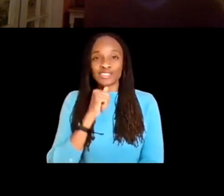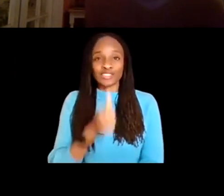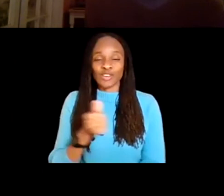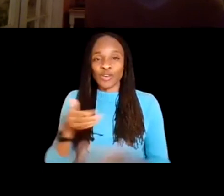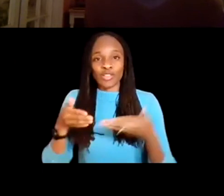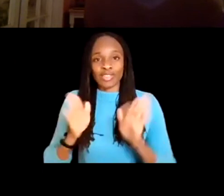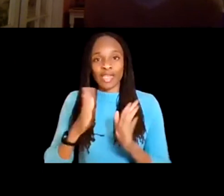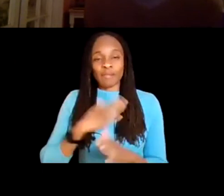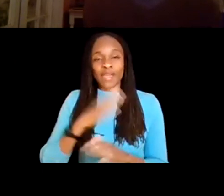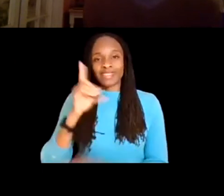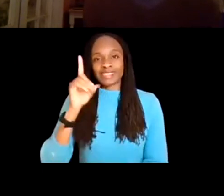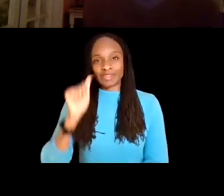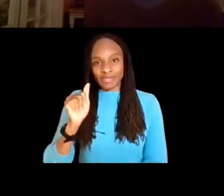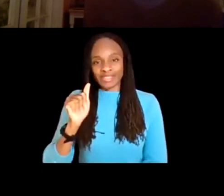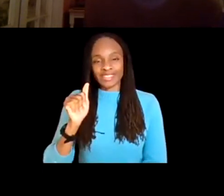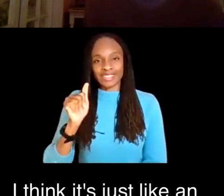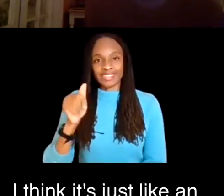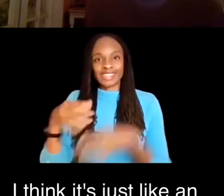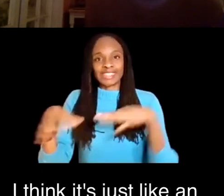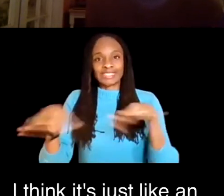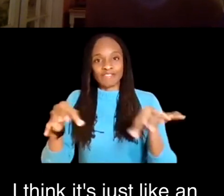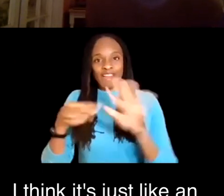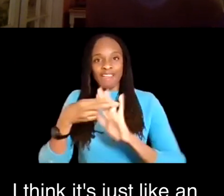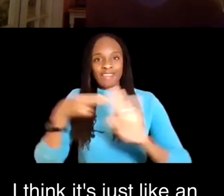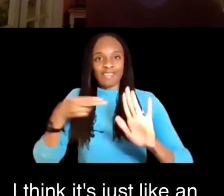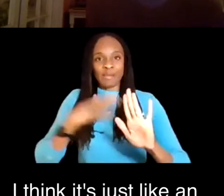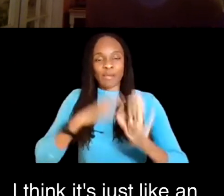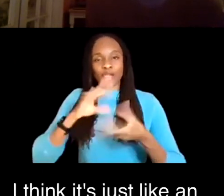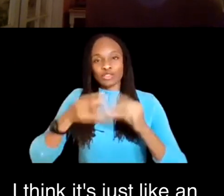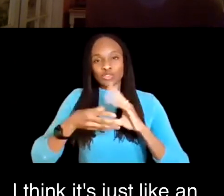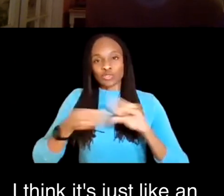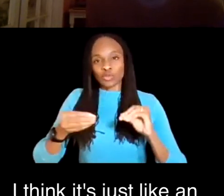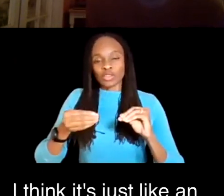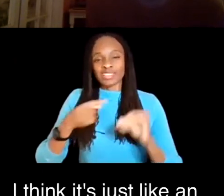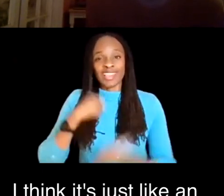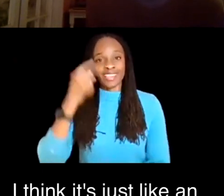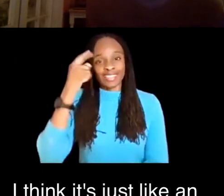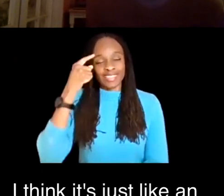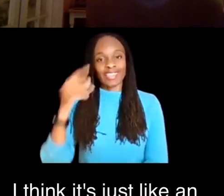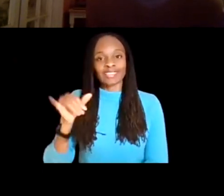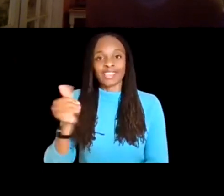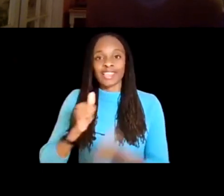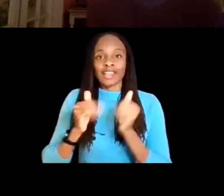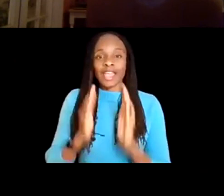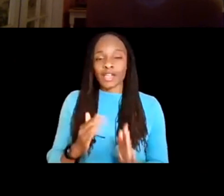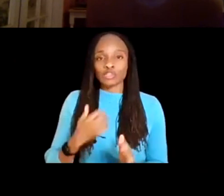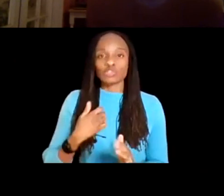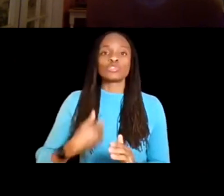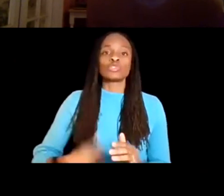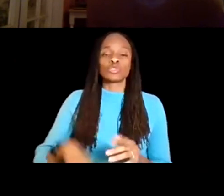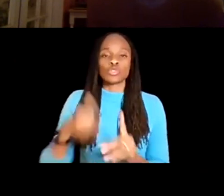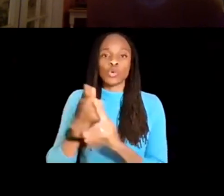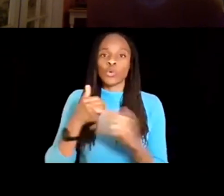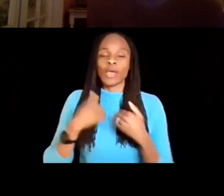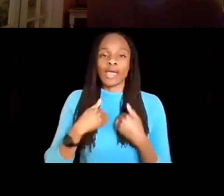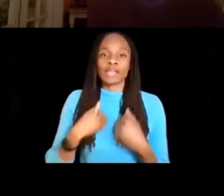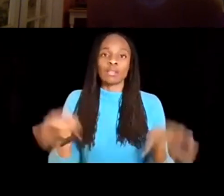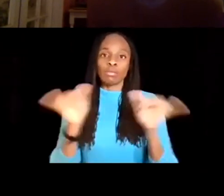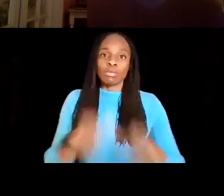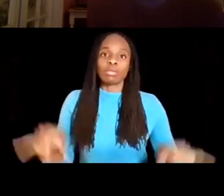in which I'm trying to tell. I think it's just like an actor who gets pigeonholed into the same role every single